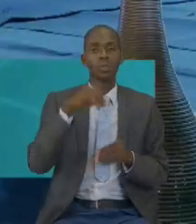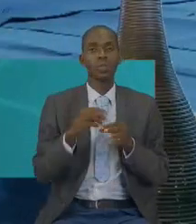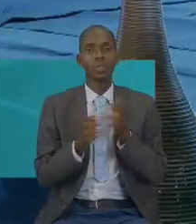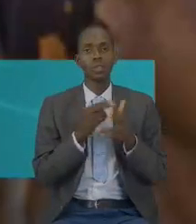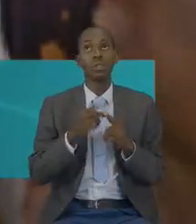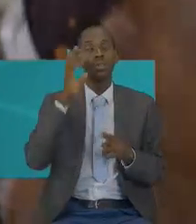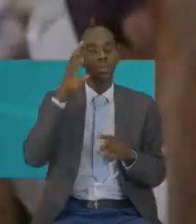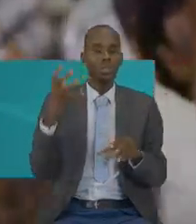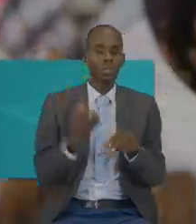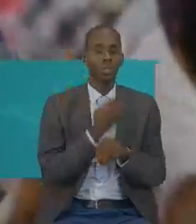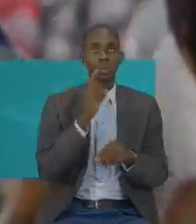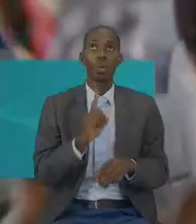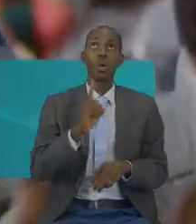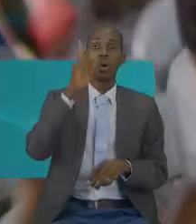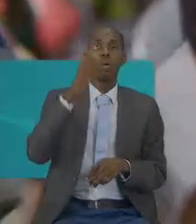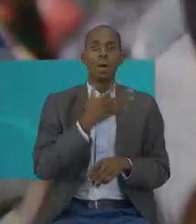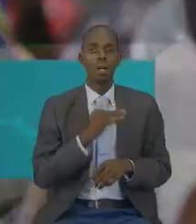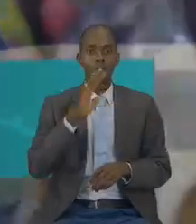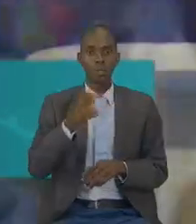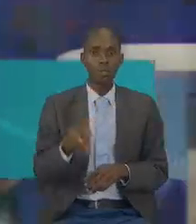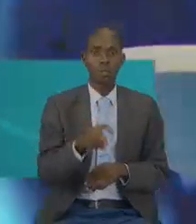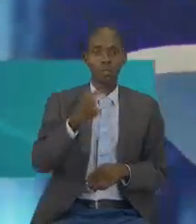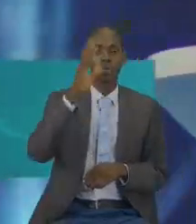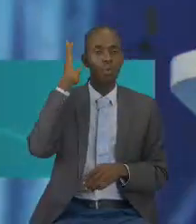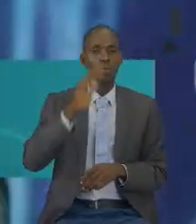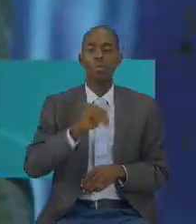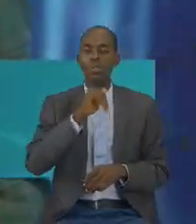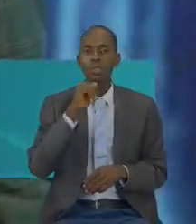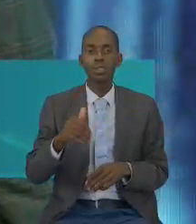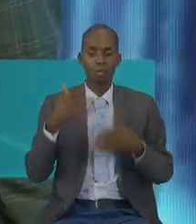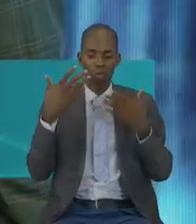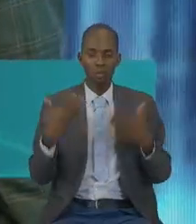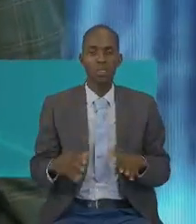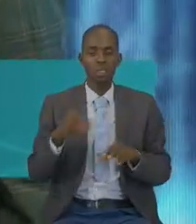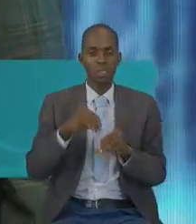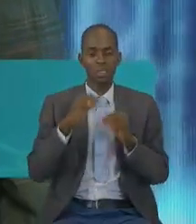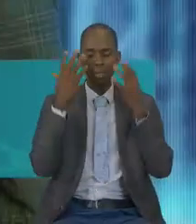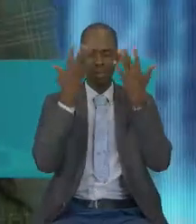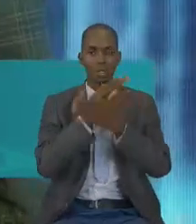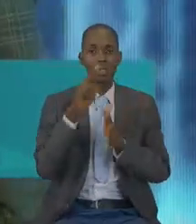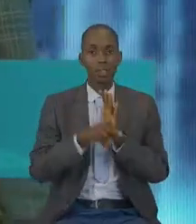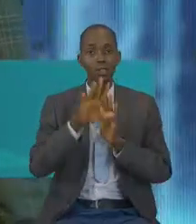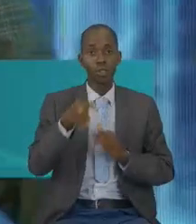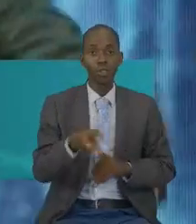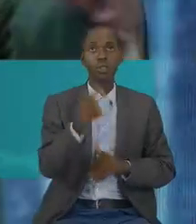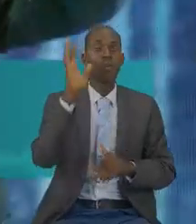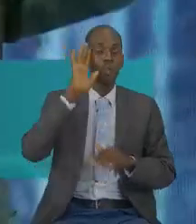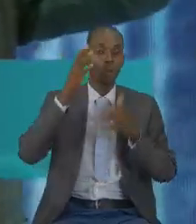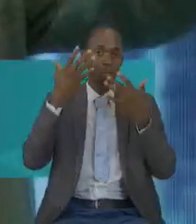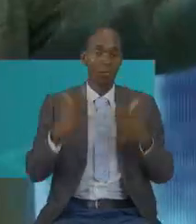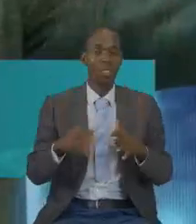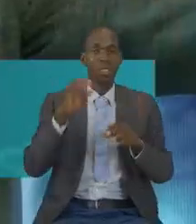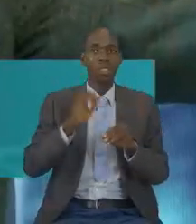you on. And your journey will not end in darkness. Your journey will end in